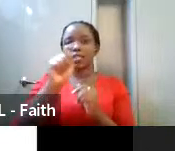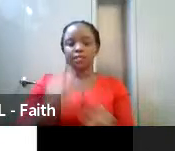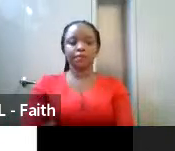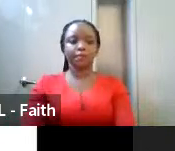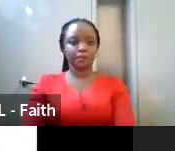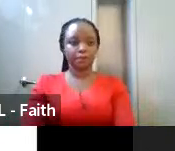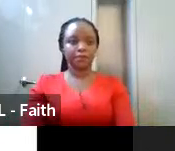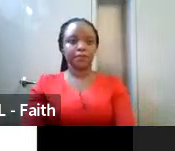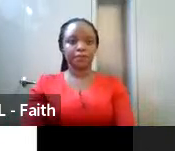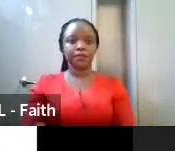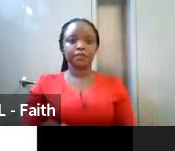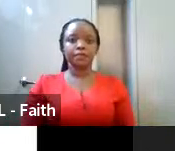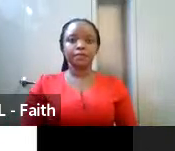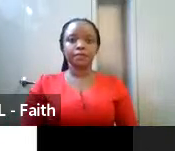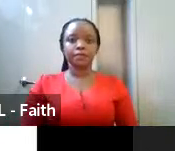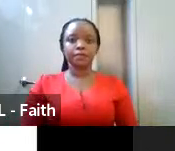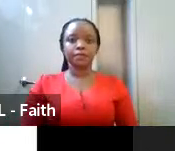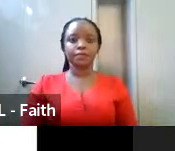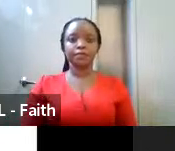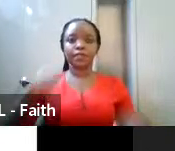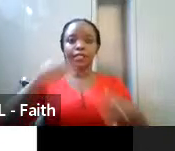printed receipts?